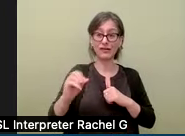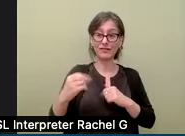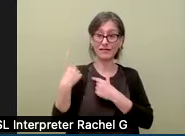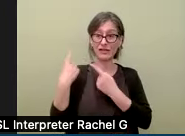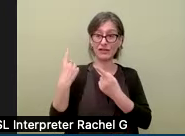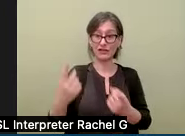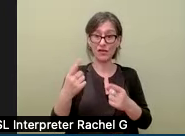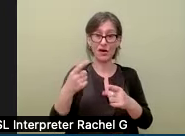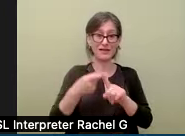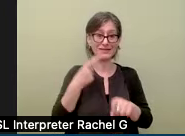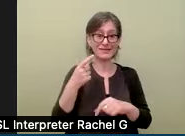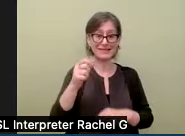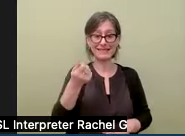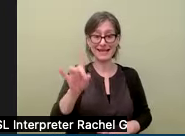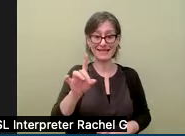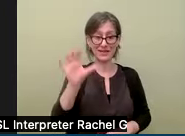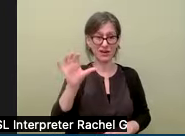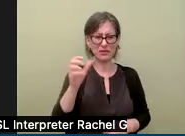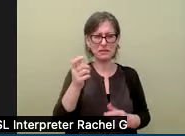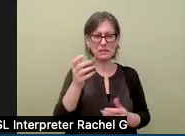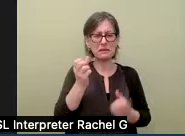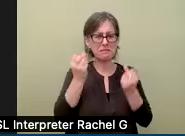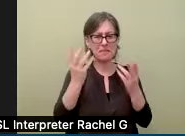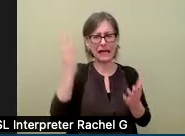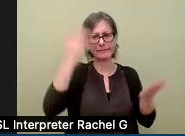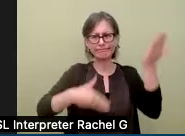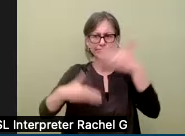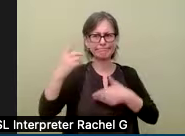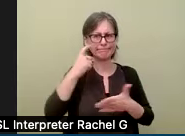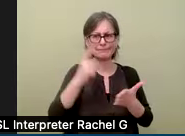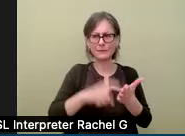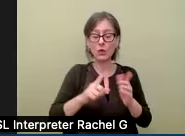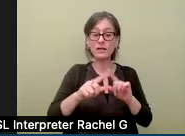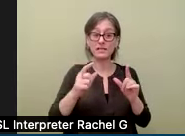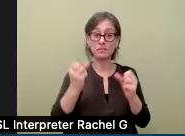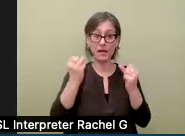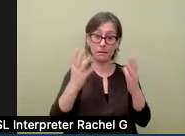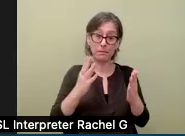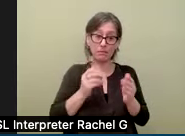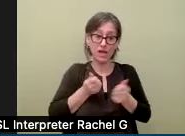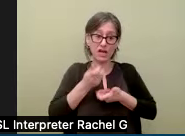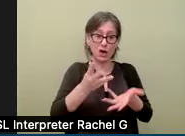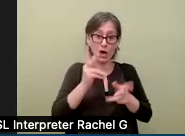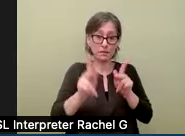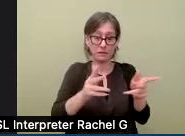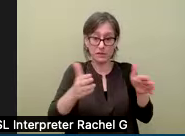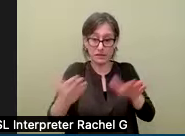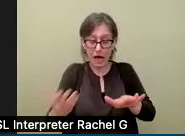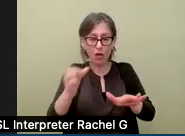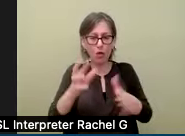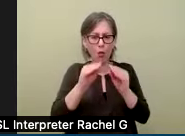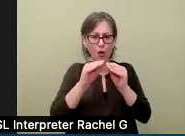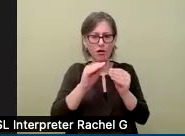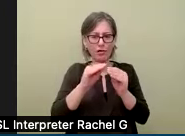since 1800. Many are barely noticeable, but nearly a dozen tsunamis have caused fatalities or significant